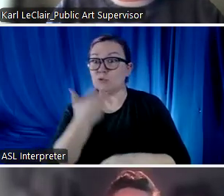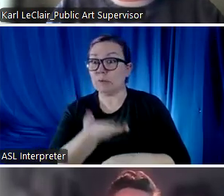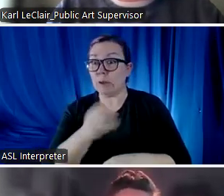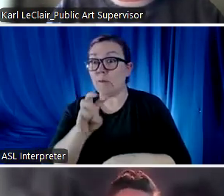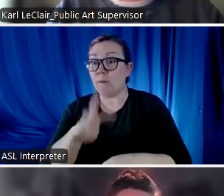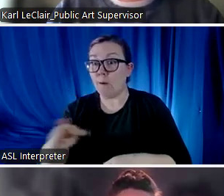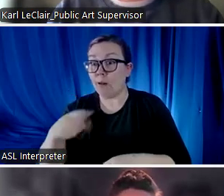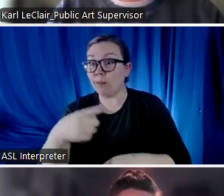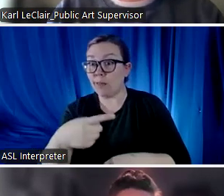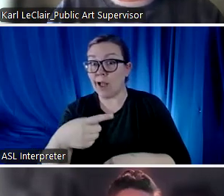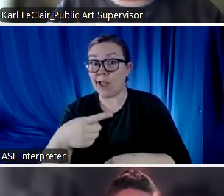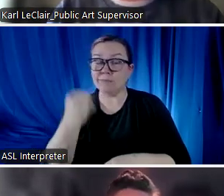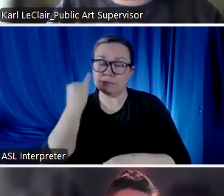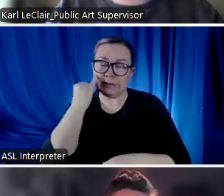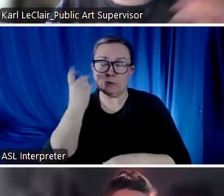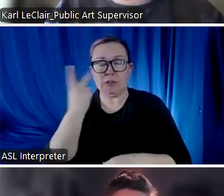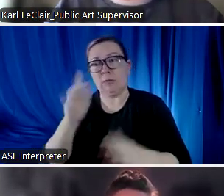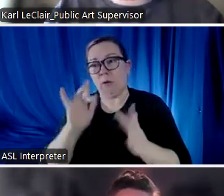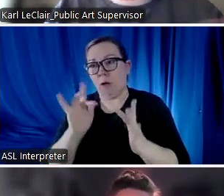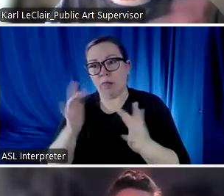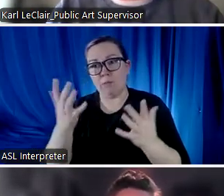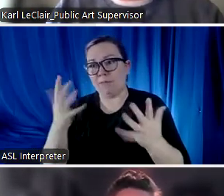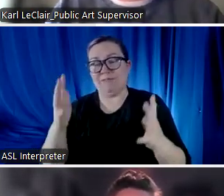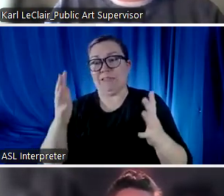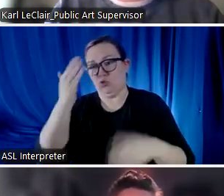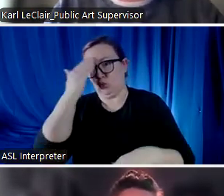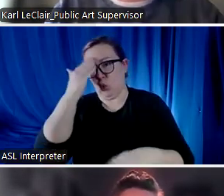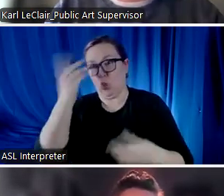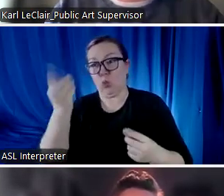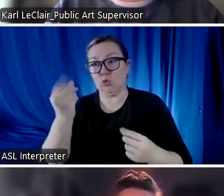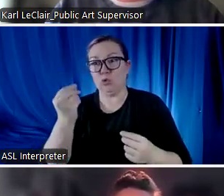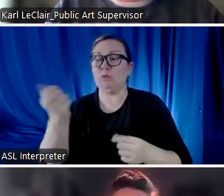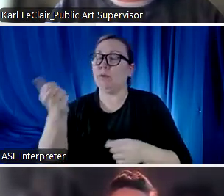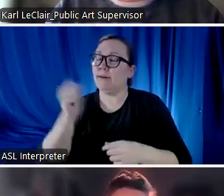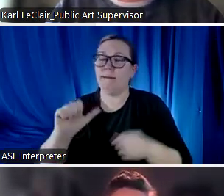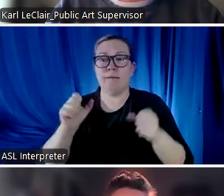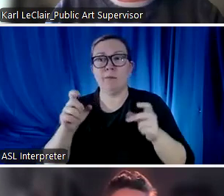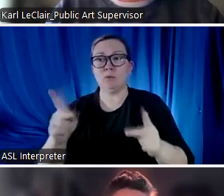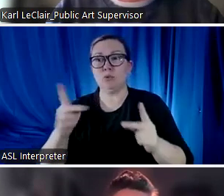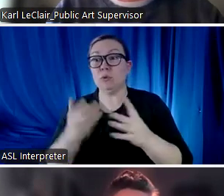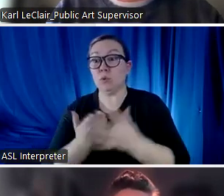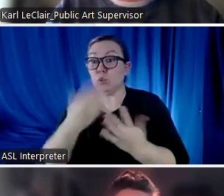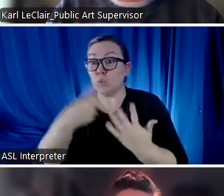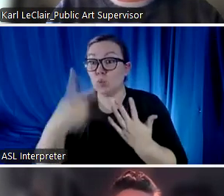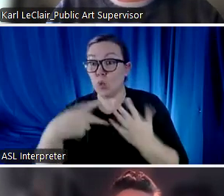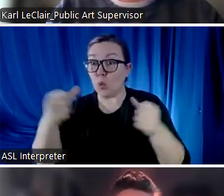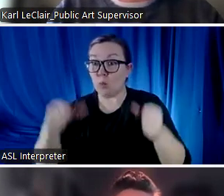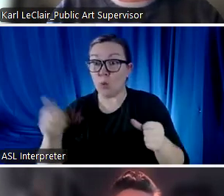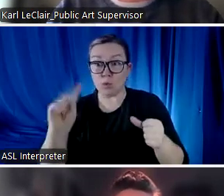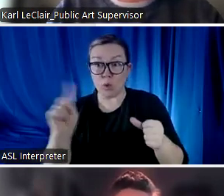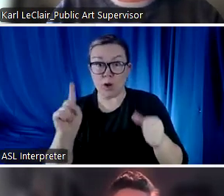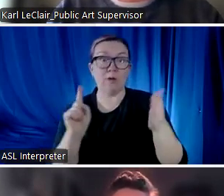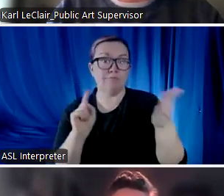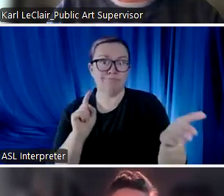it'll be somewhat redundant, but all of the opportunities that we post through our program come out through the Artist